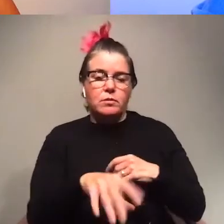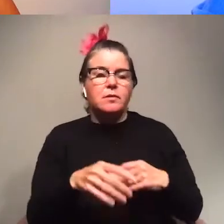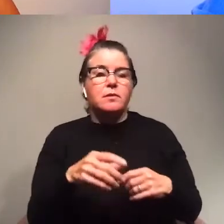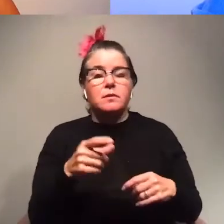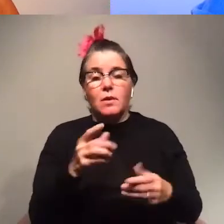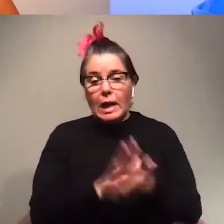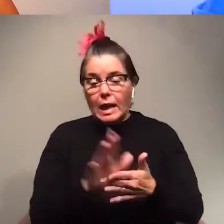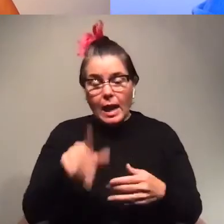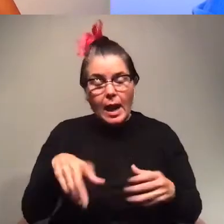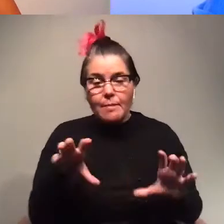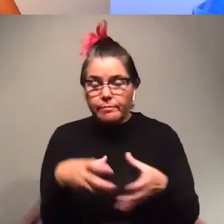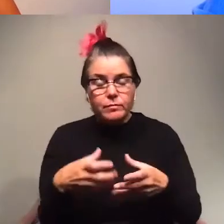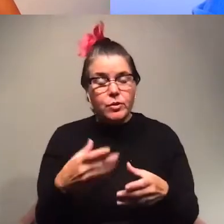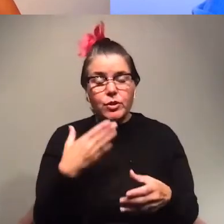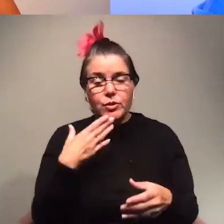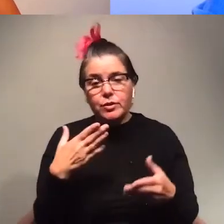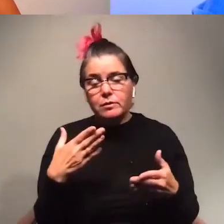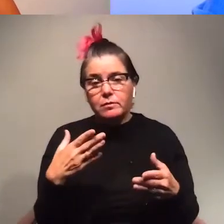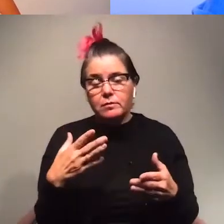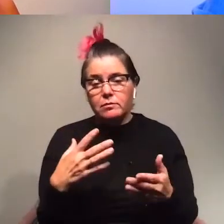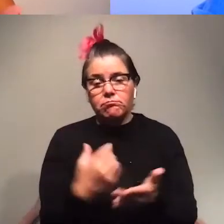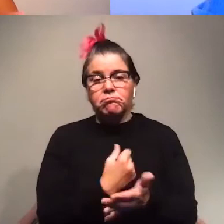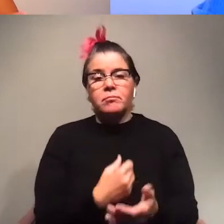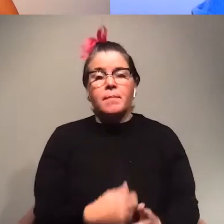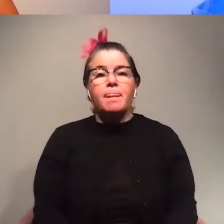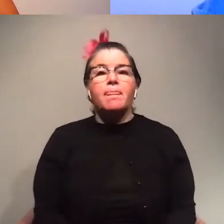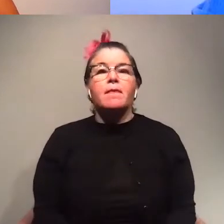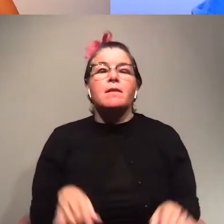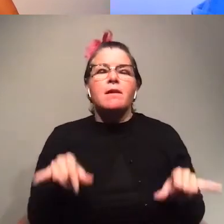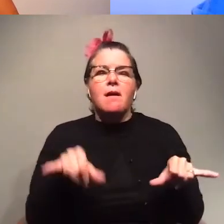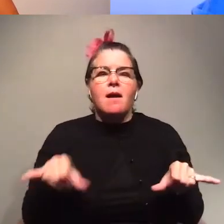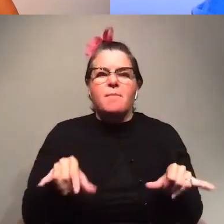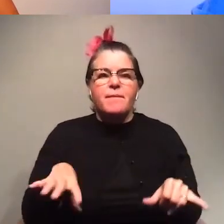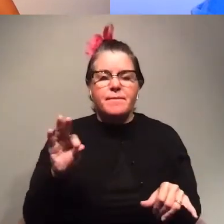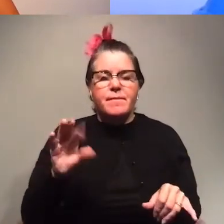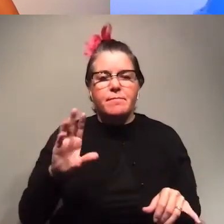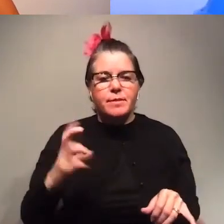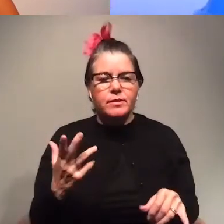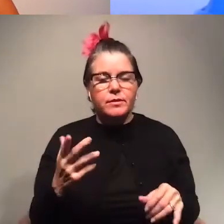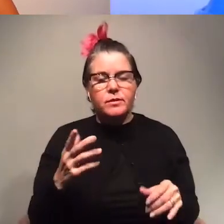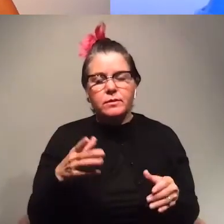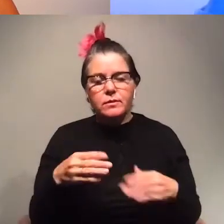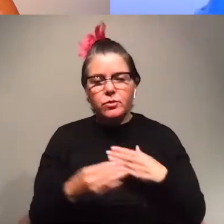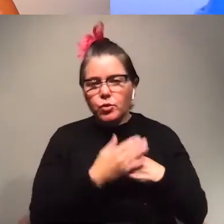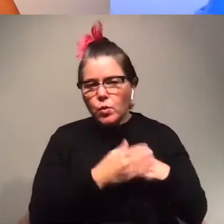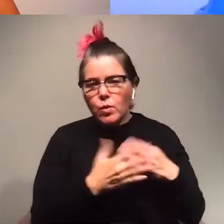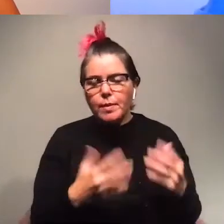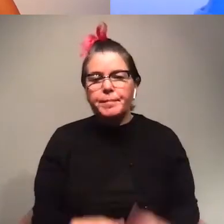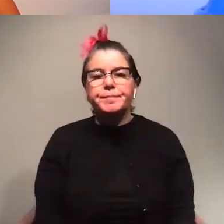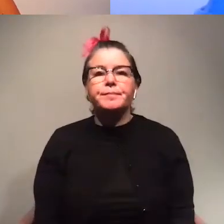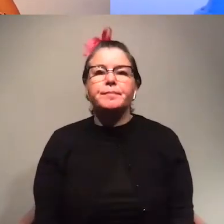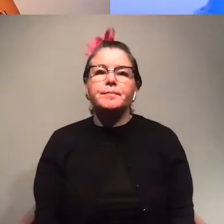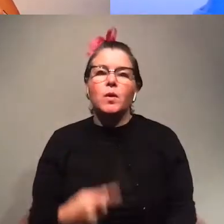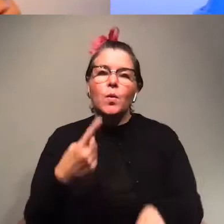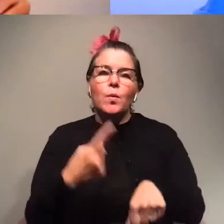always a great way to do your part. But the common things that are found on those like shorelines are single-use